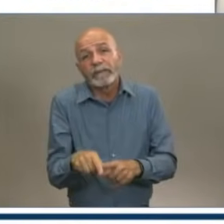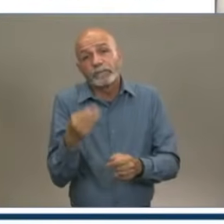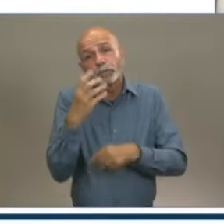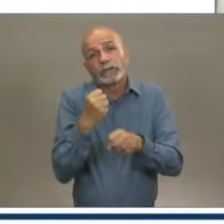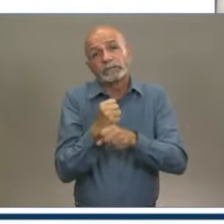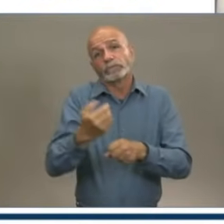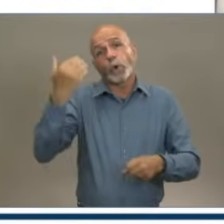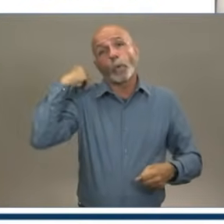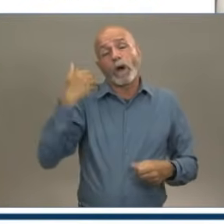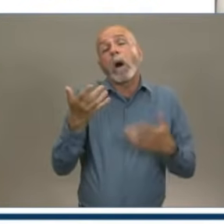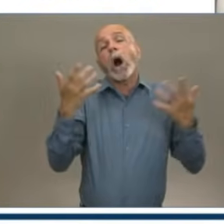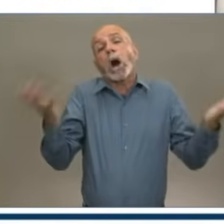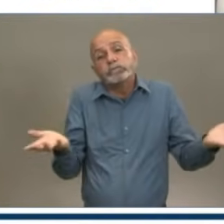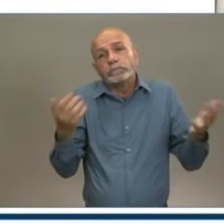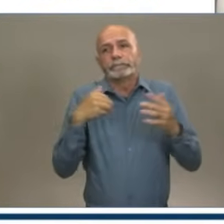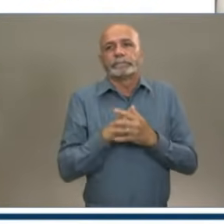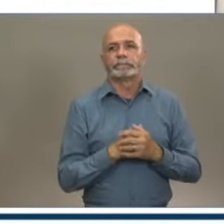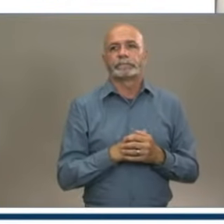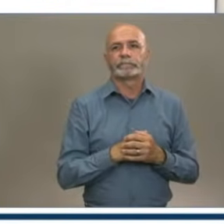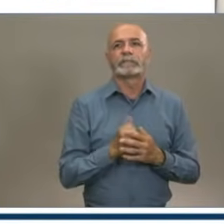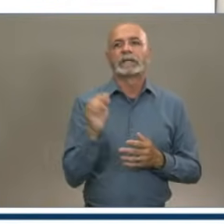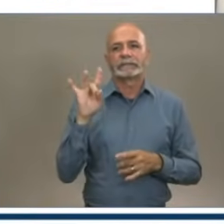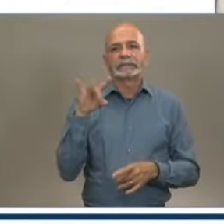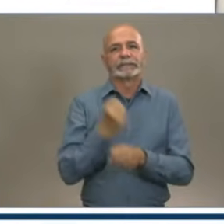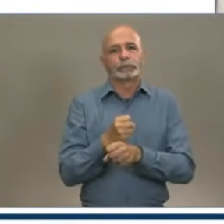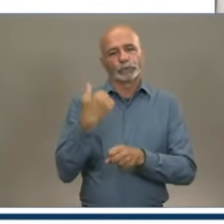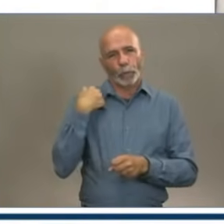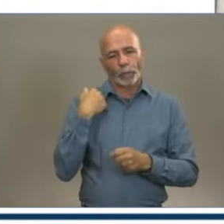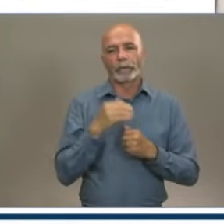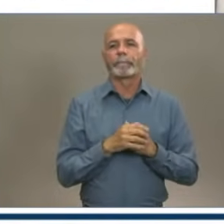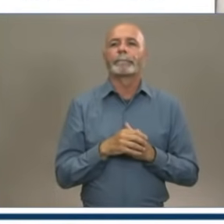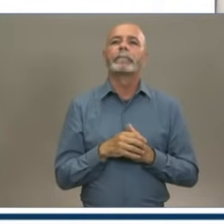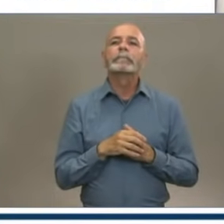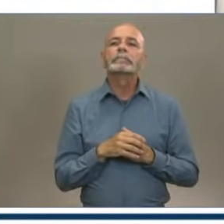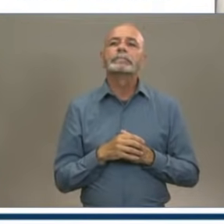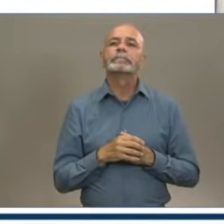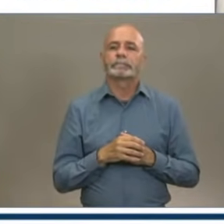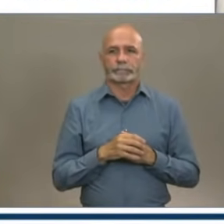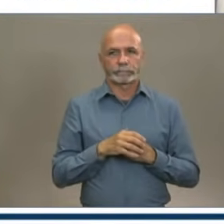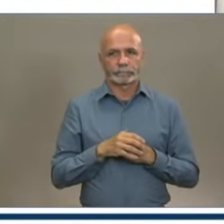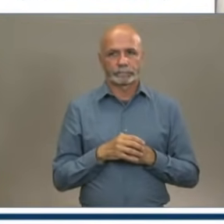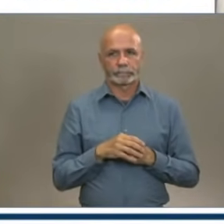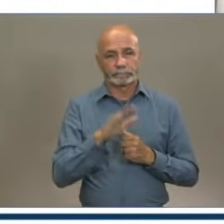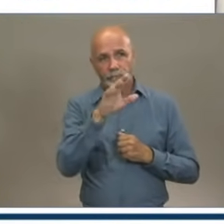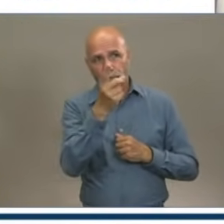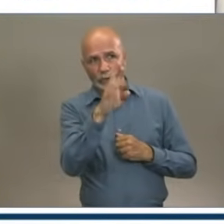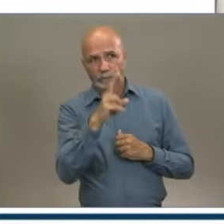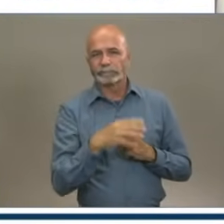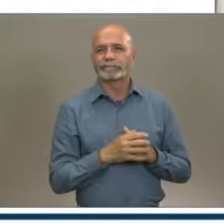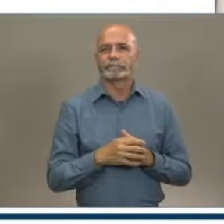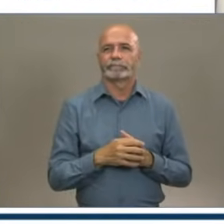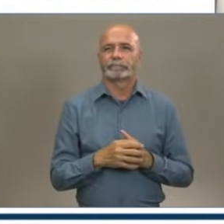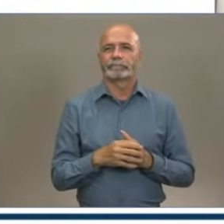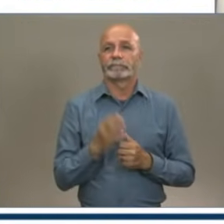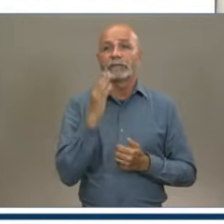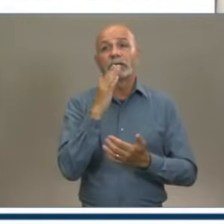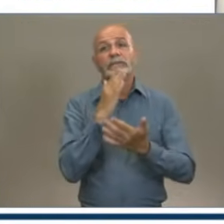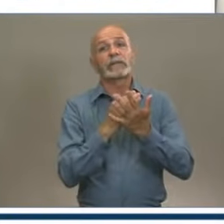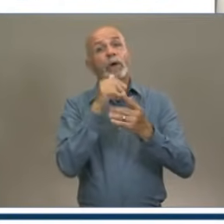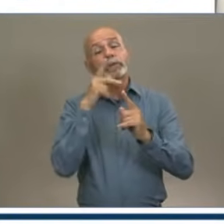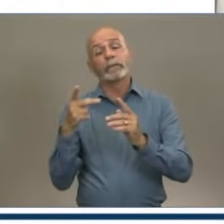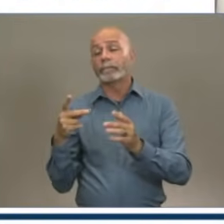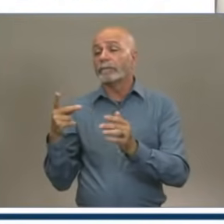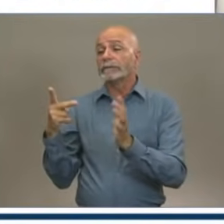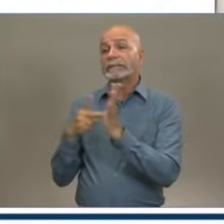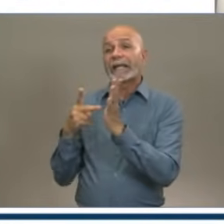follow-up. Dr. Strang, some people like this who had rebooked their second appointments had been